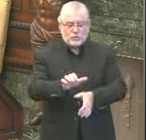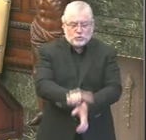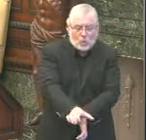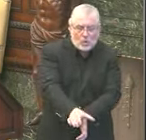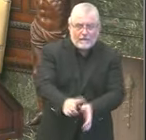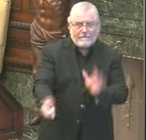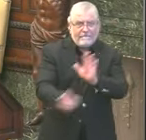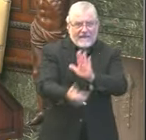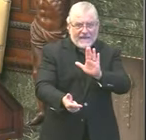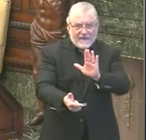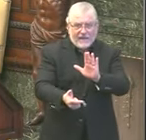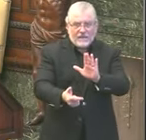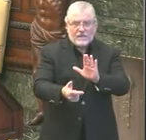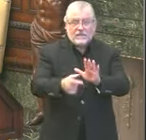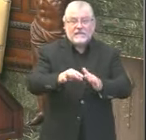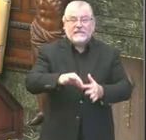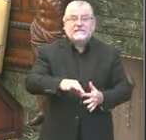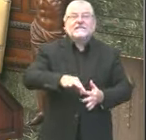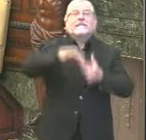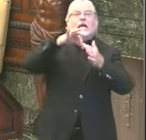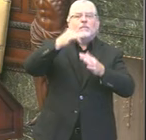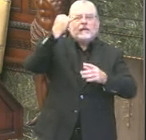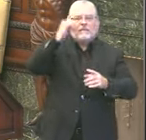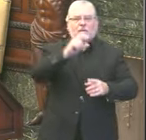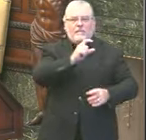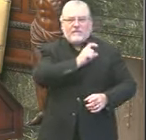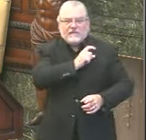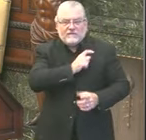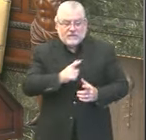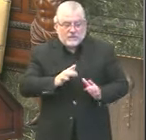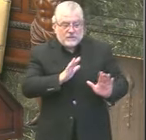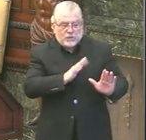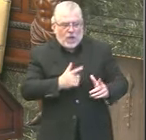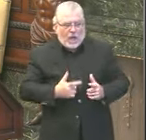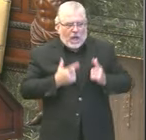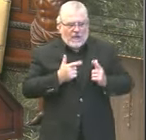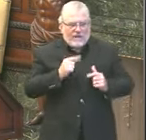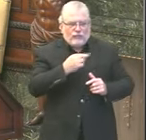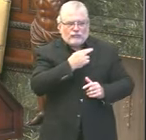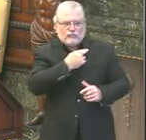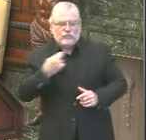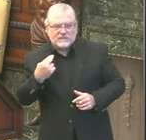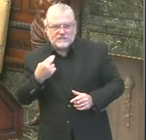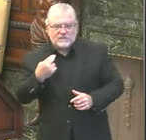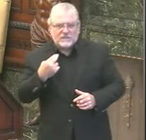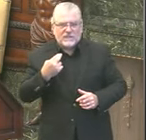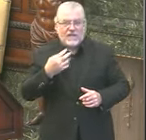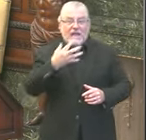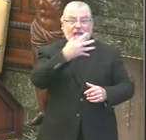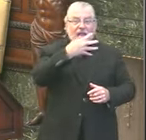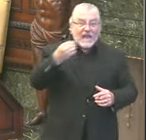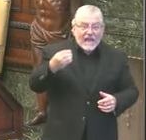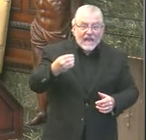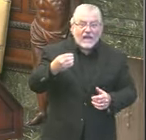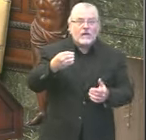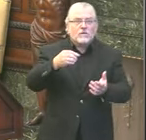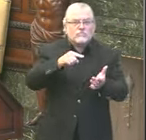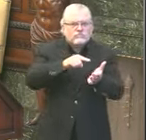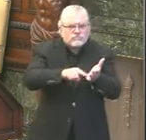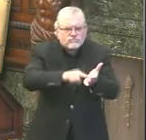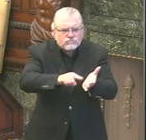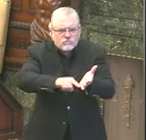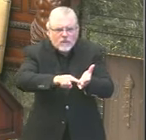and, quote, he's looking at new advanced and powerful, less lethal weapons to help prevent deadly interactions? How